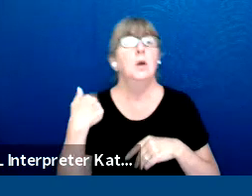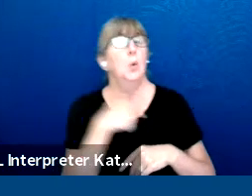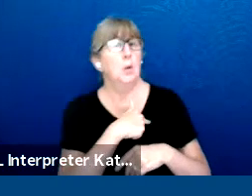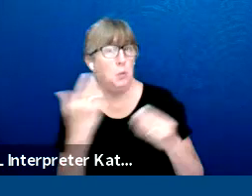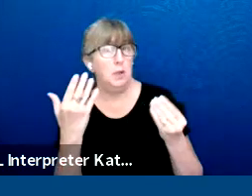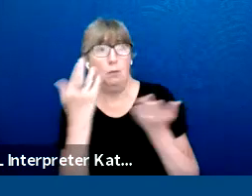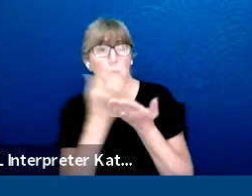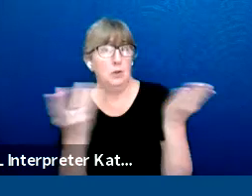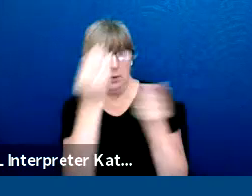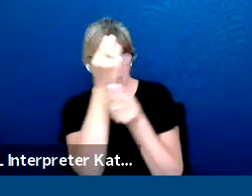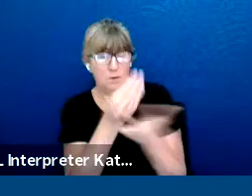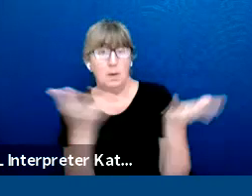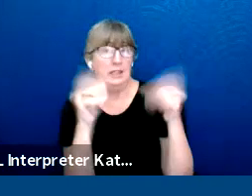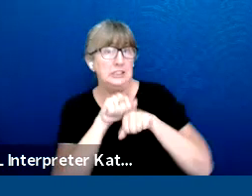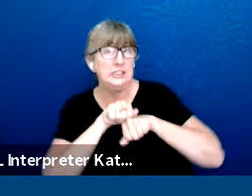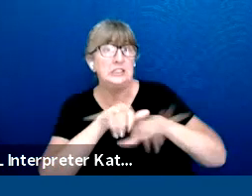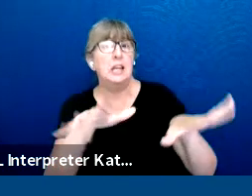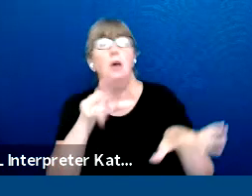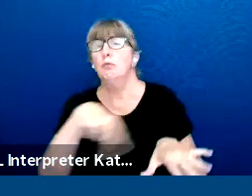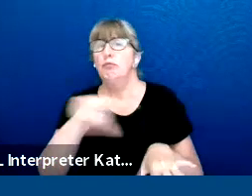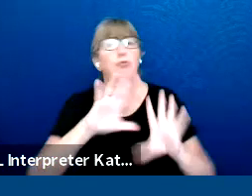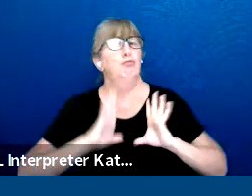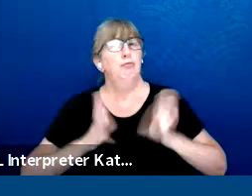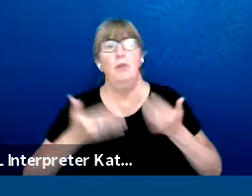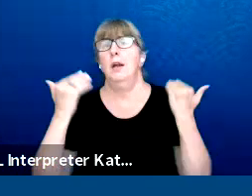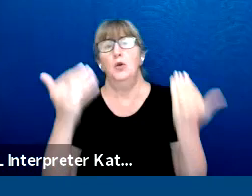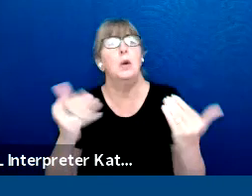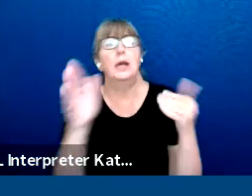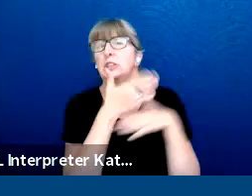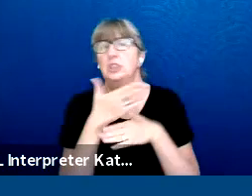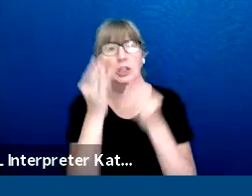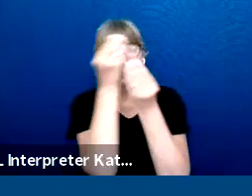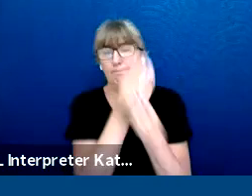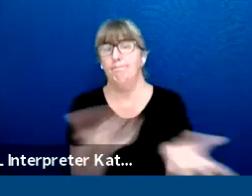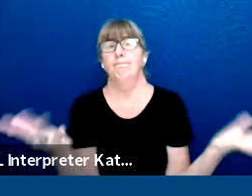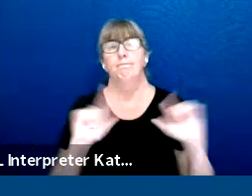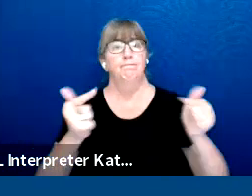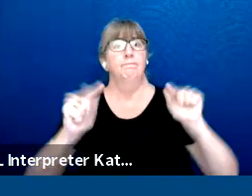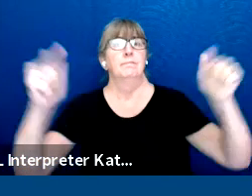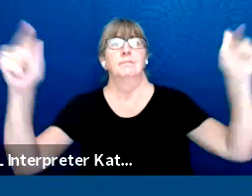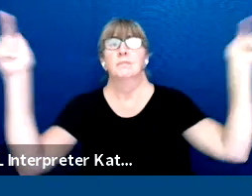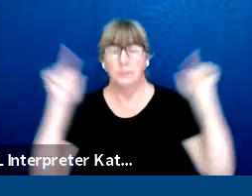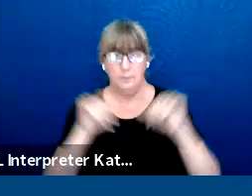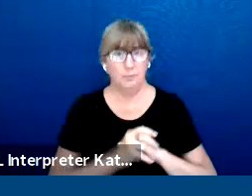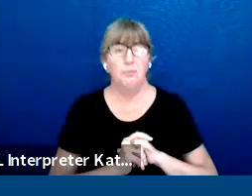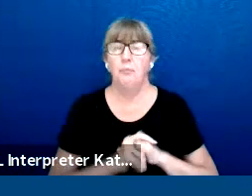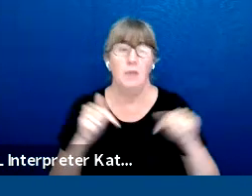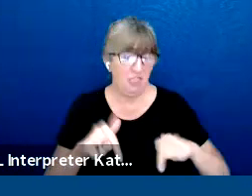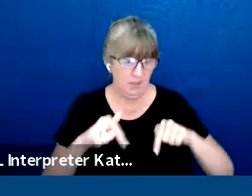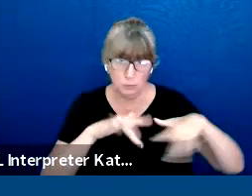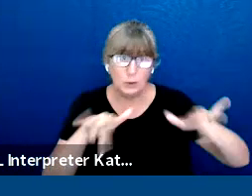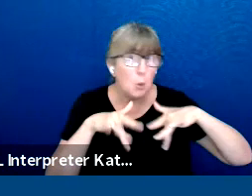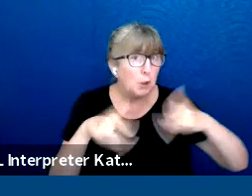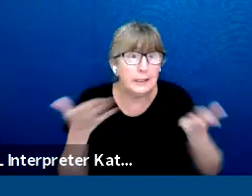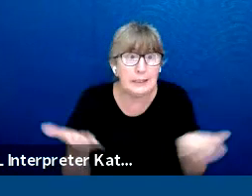you are free to share those resources. So we would love for folks to share this recording or